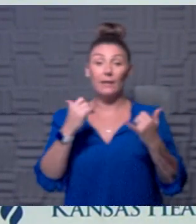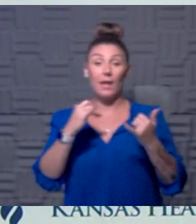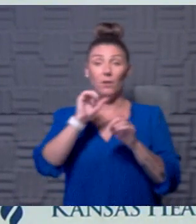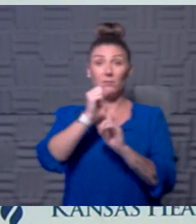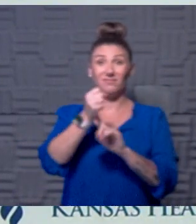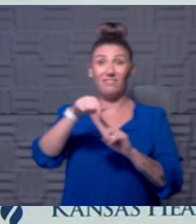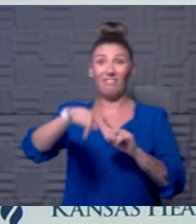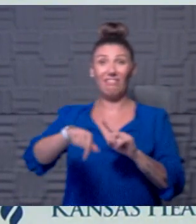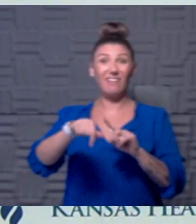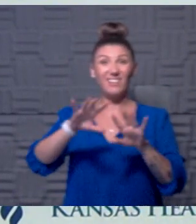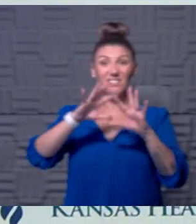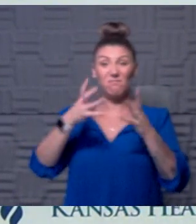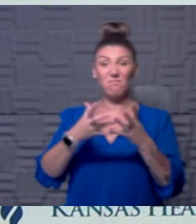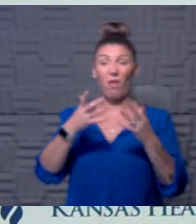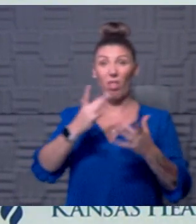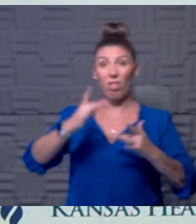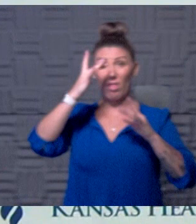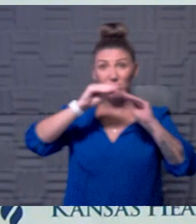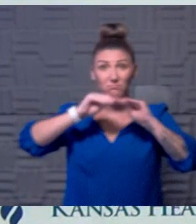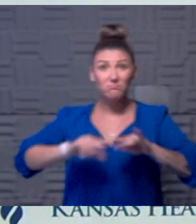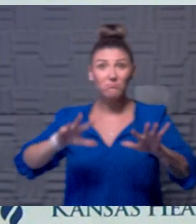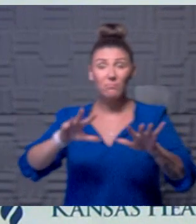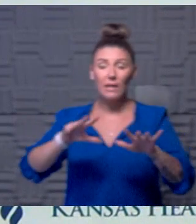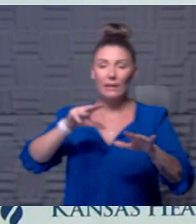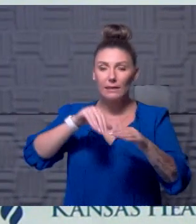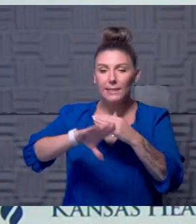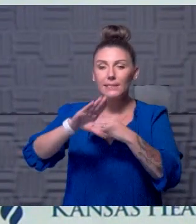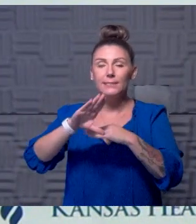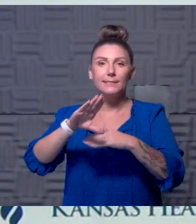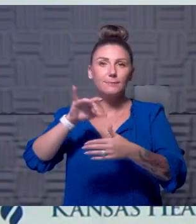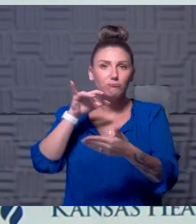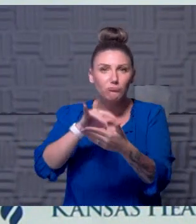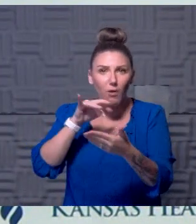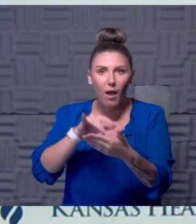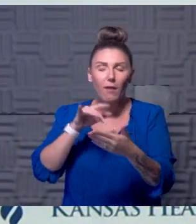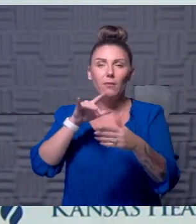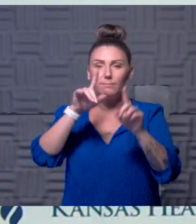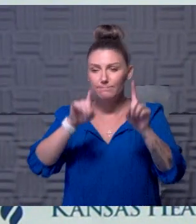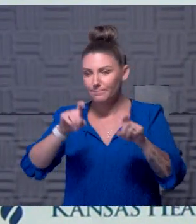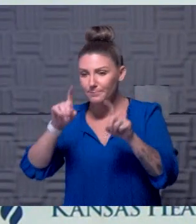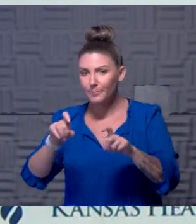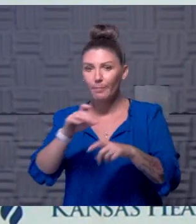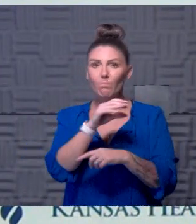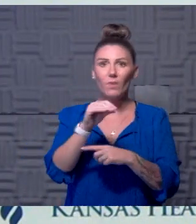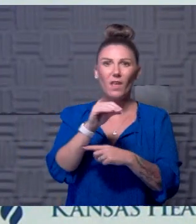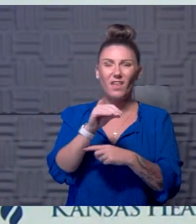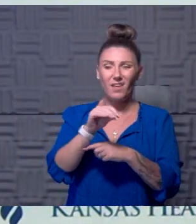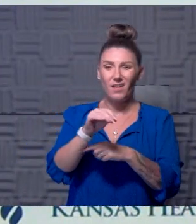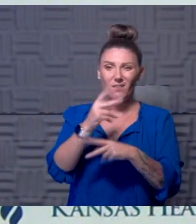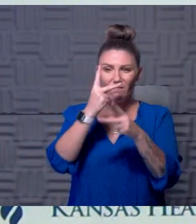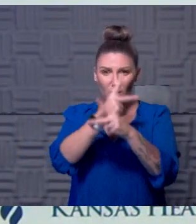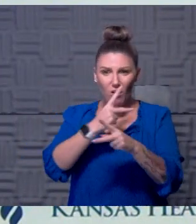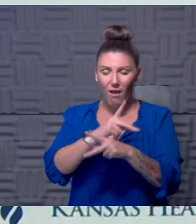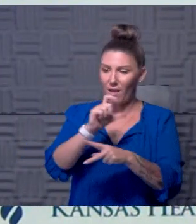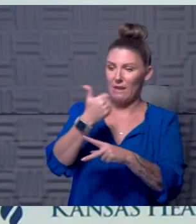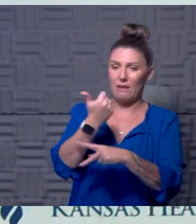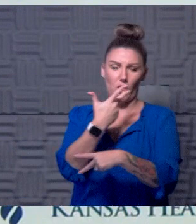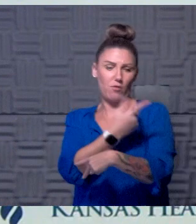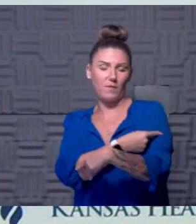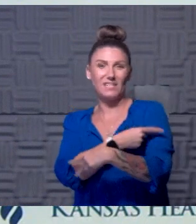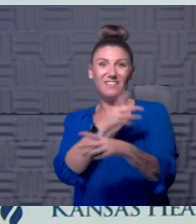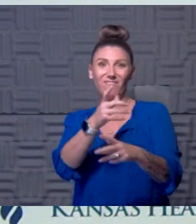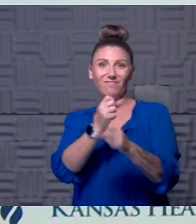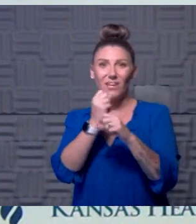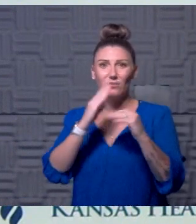pandemic, if you come into our trial, for example, and we find out that another vaccine gets approval faster than